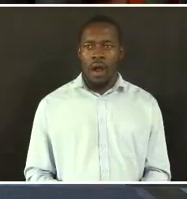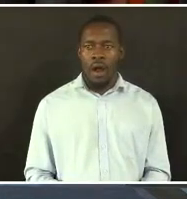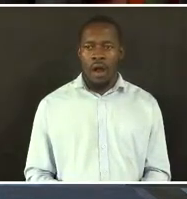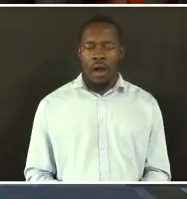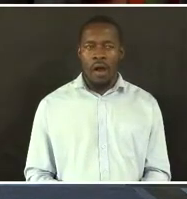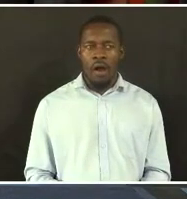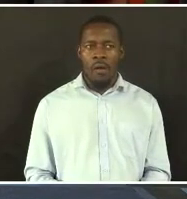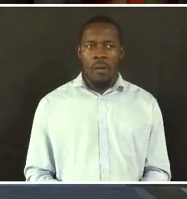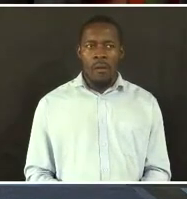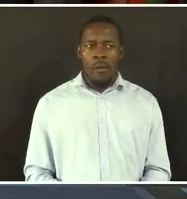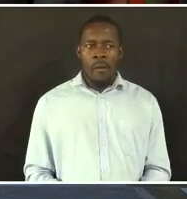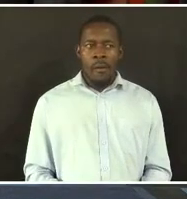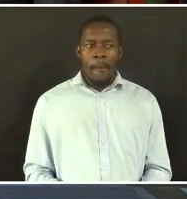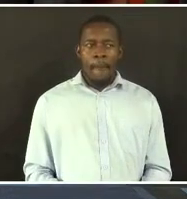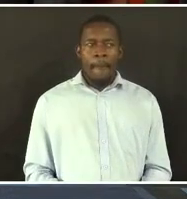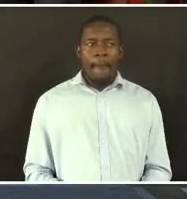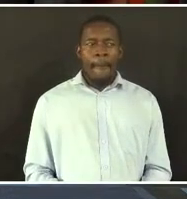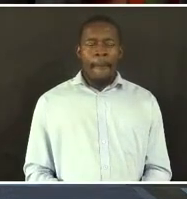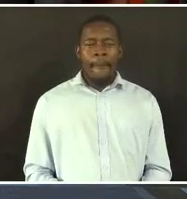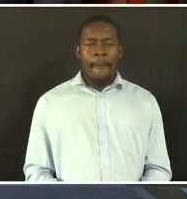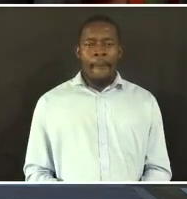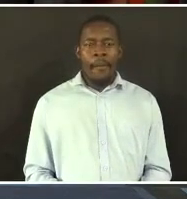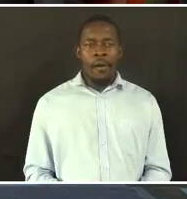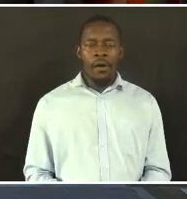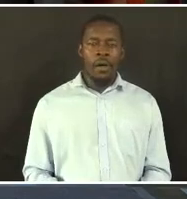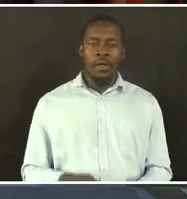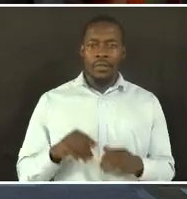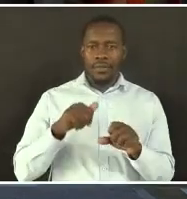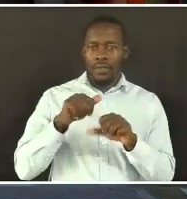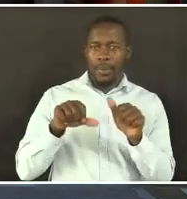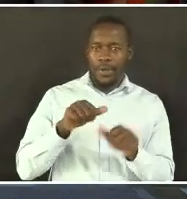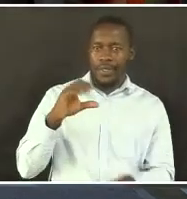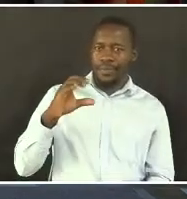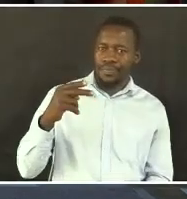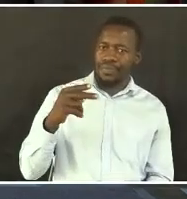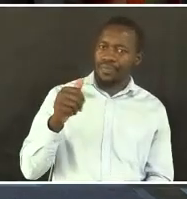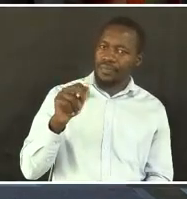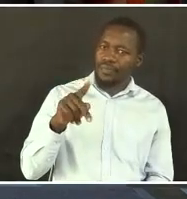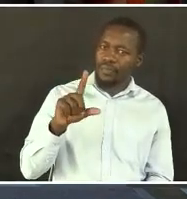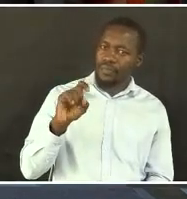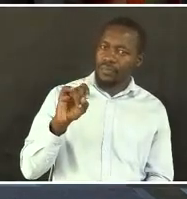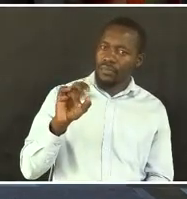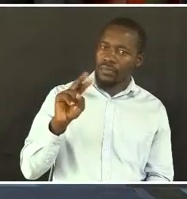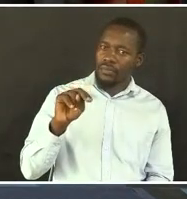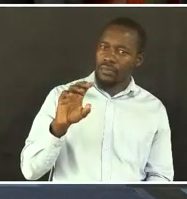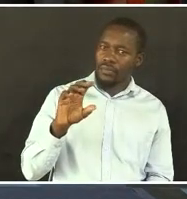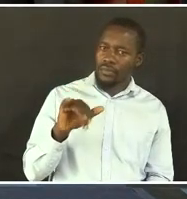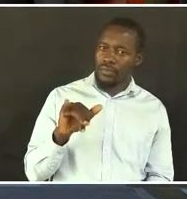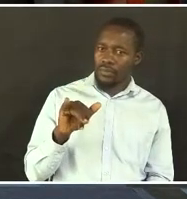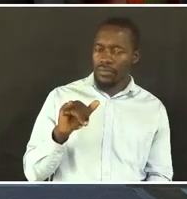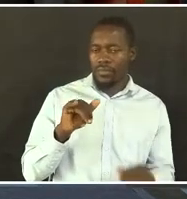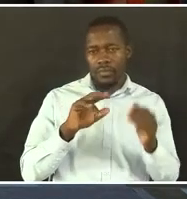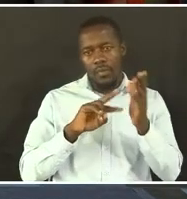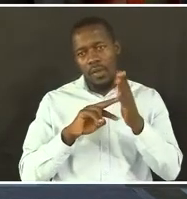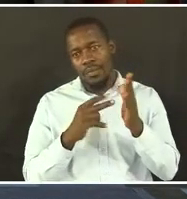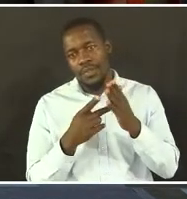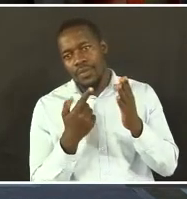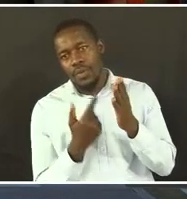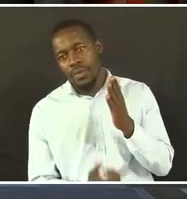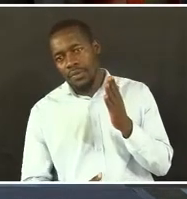I must say, when you talk about chaplaincy, you should think of a ministry that